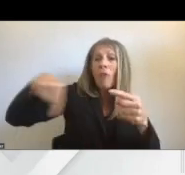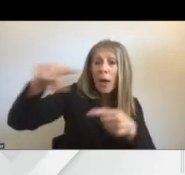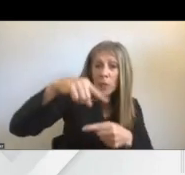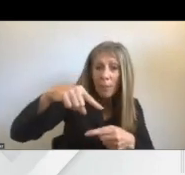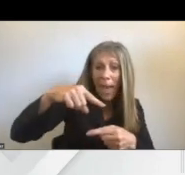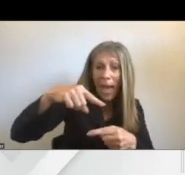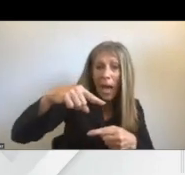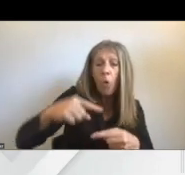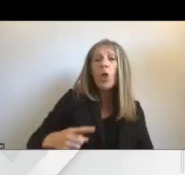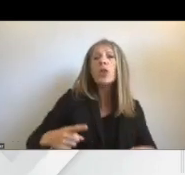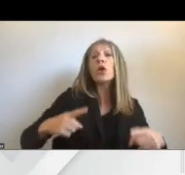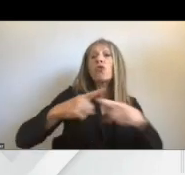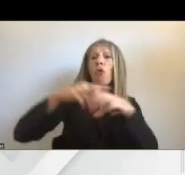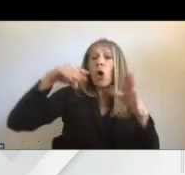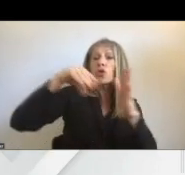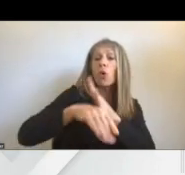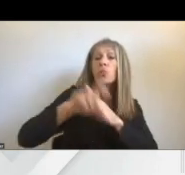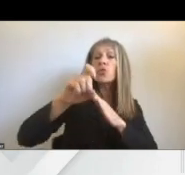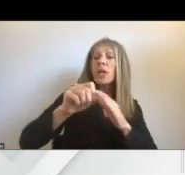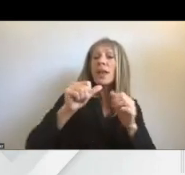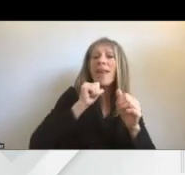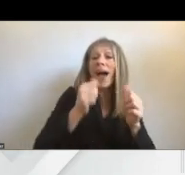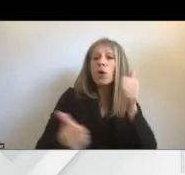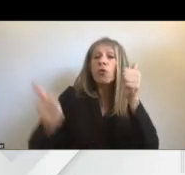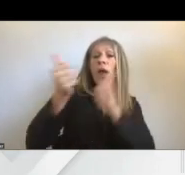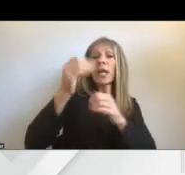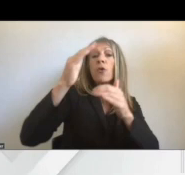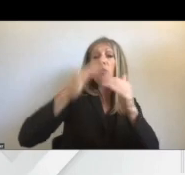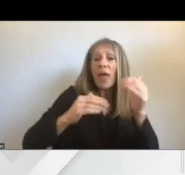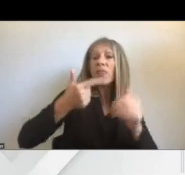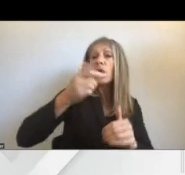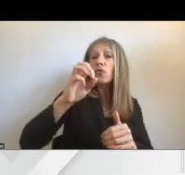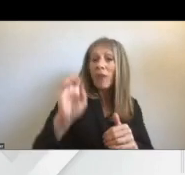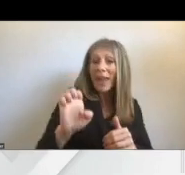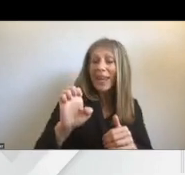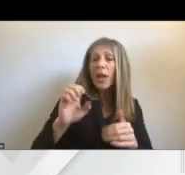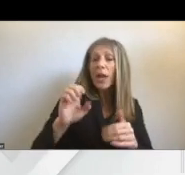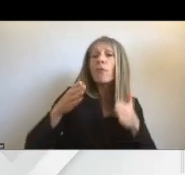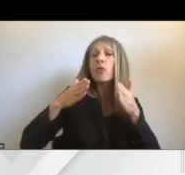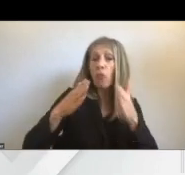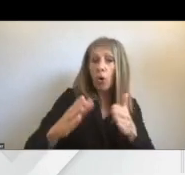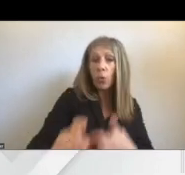the cross slope should be no greater than the grade of the road.